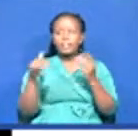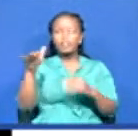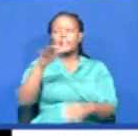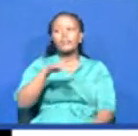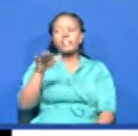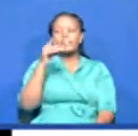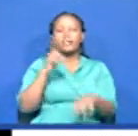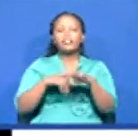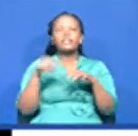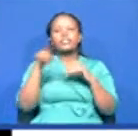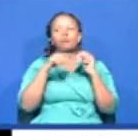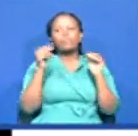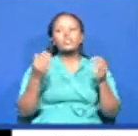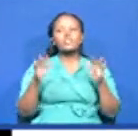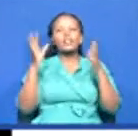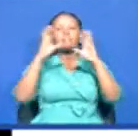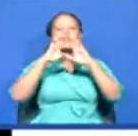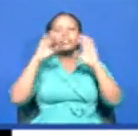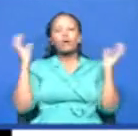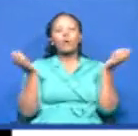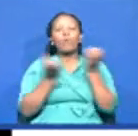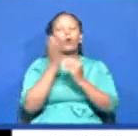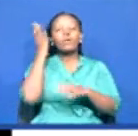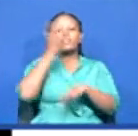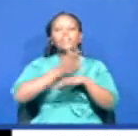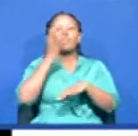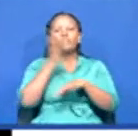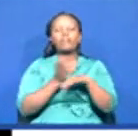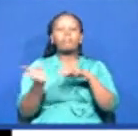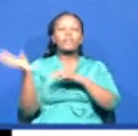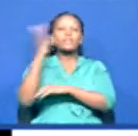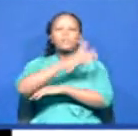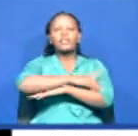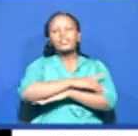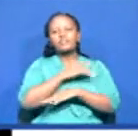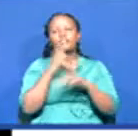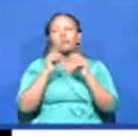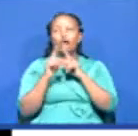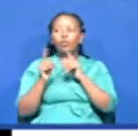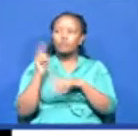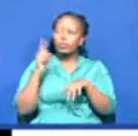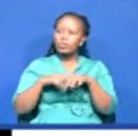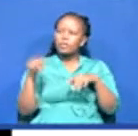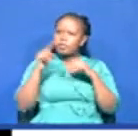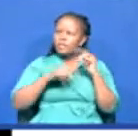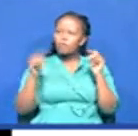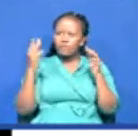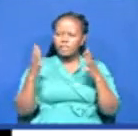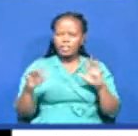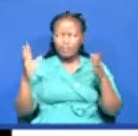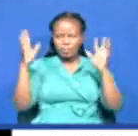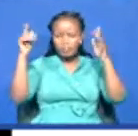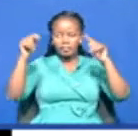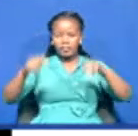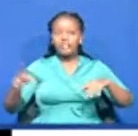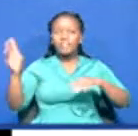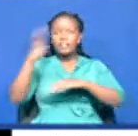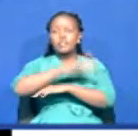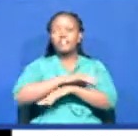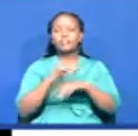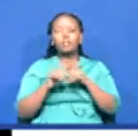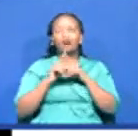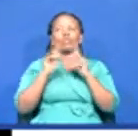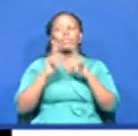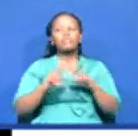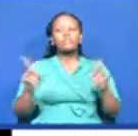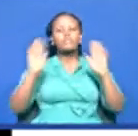the World Anti-Counterfeit Day. Now, also as we commemorate this World Day, and it's very crucial when it comes to